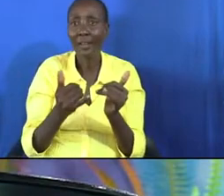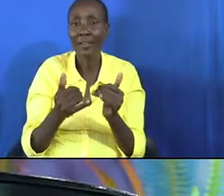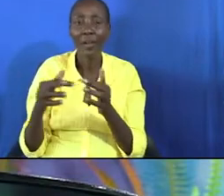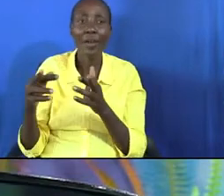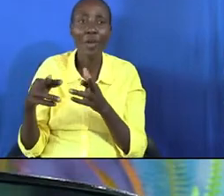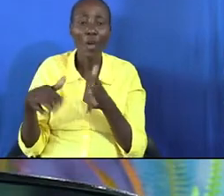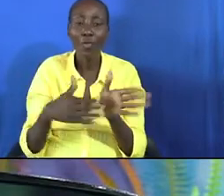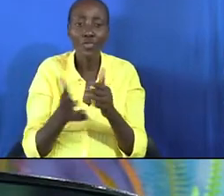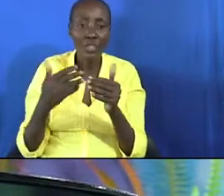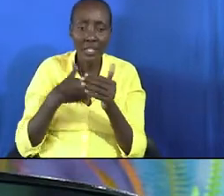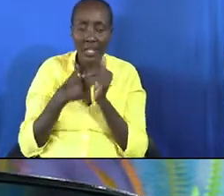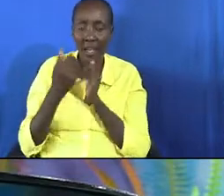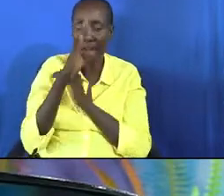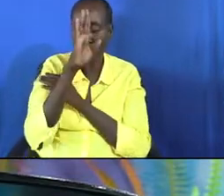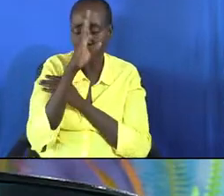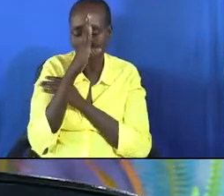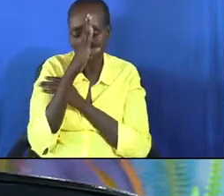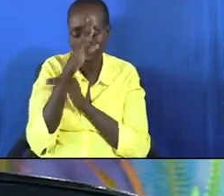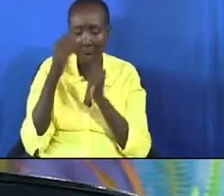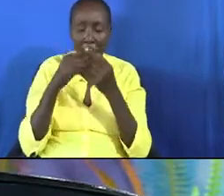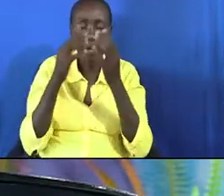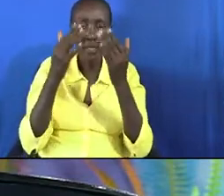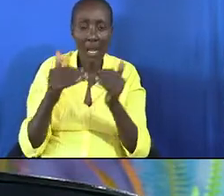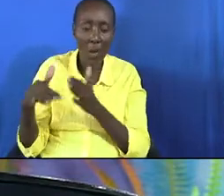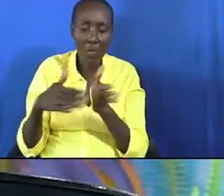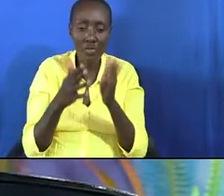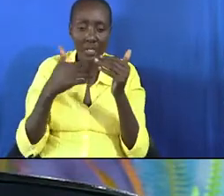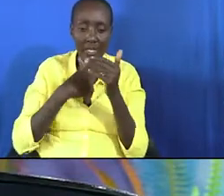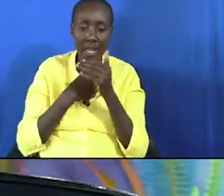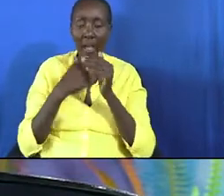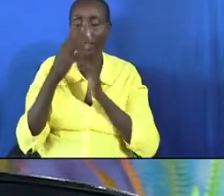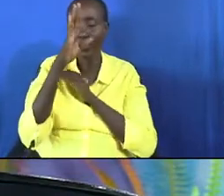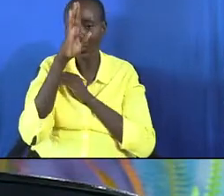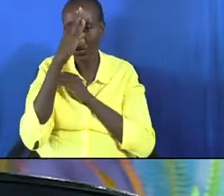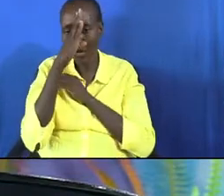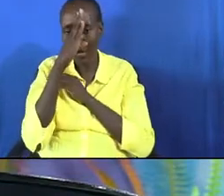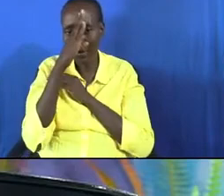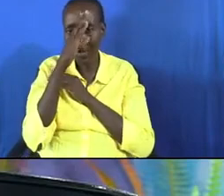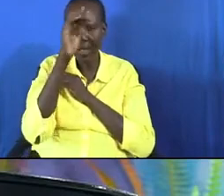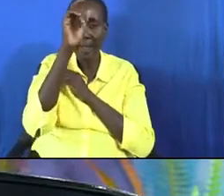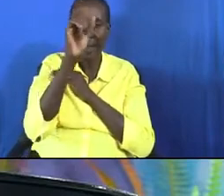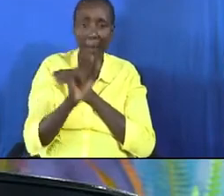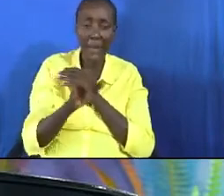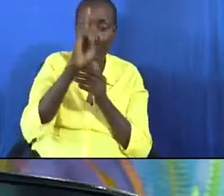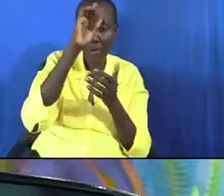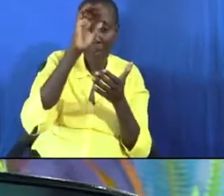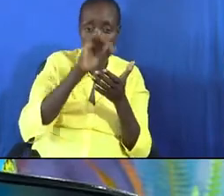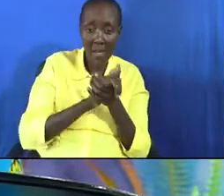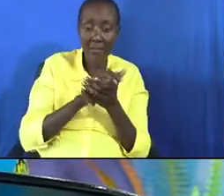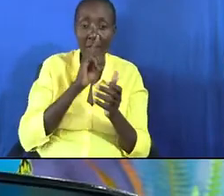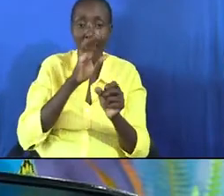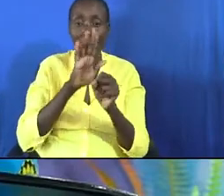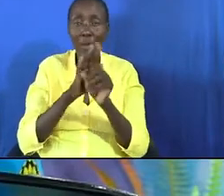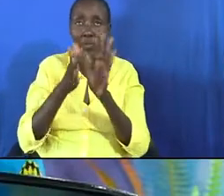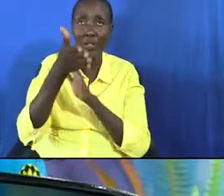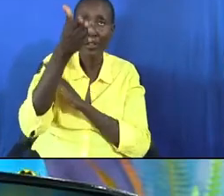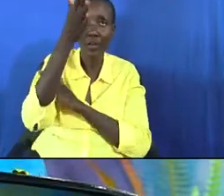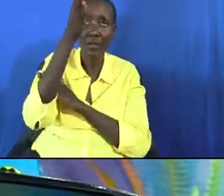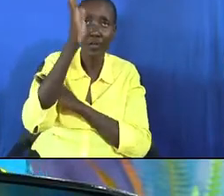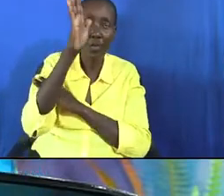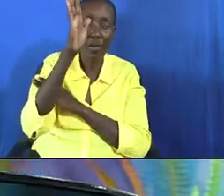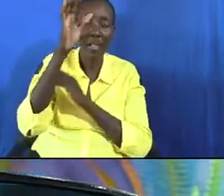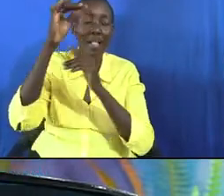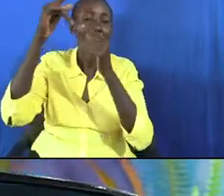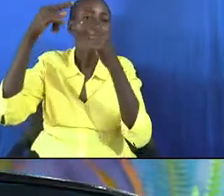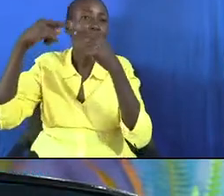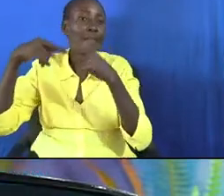room for doubt. And because I have room for doubt, the person who believes the promises of God,